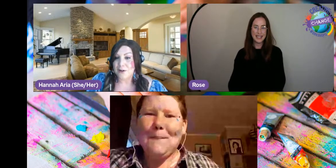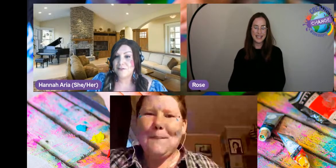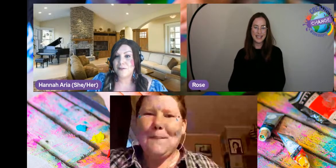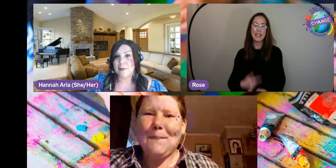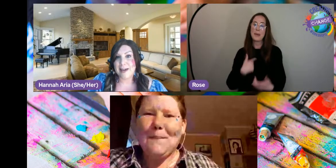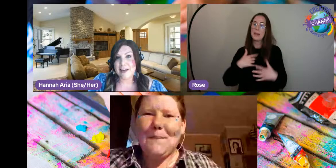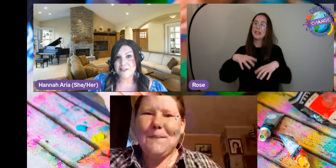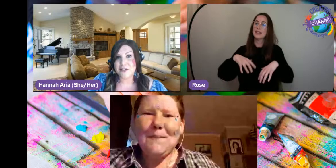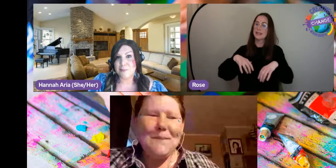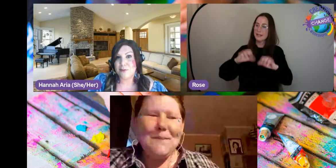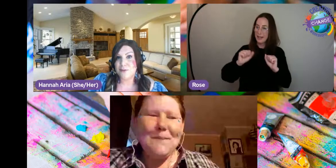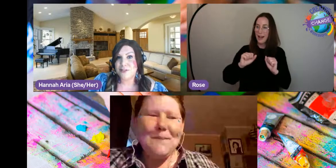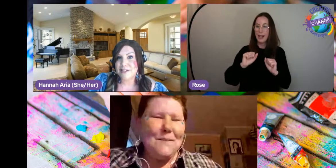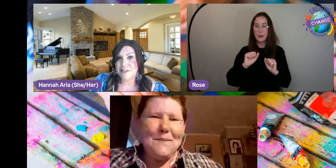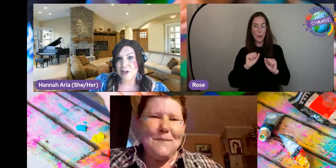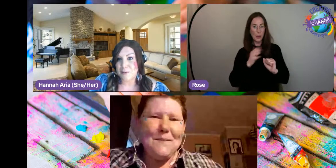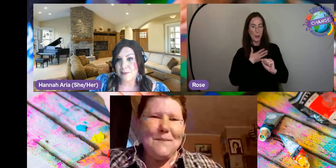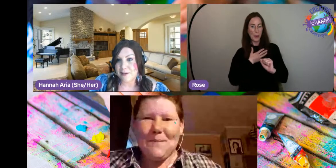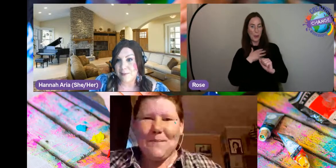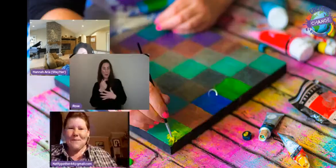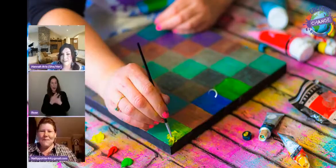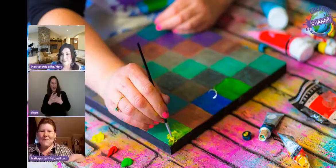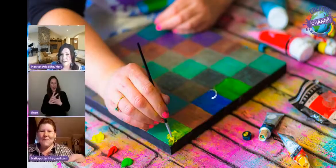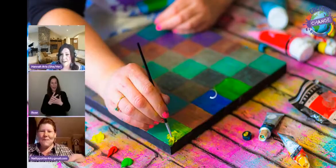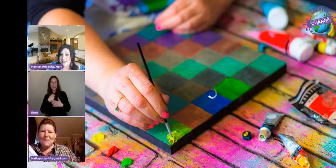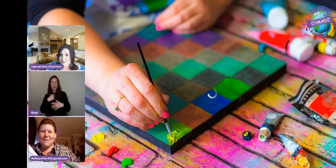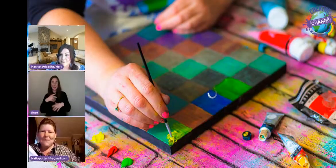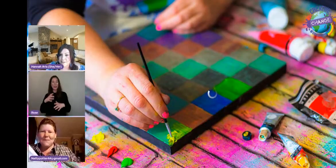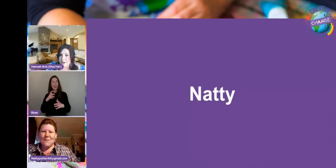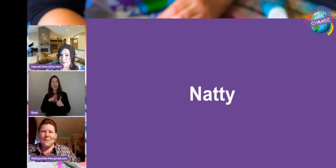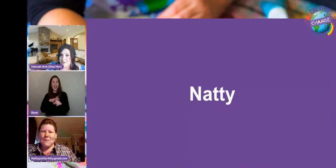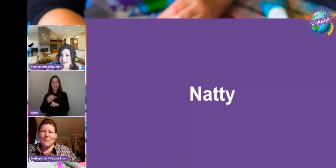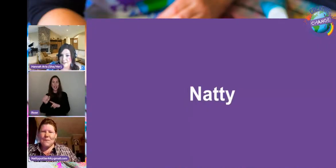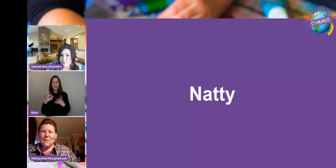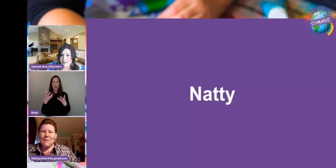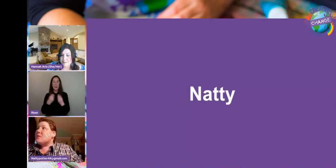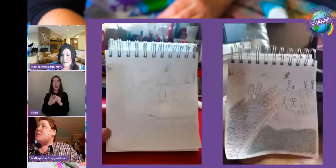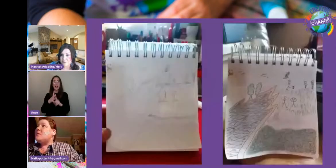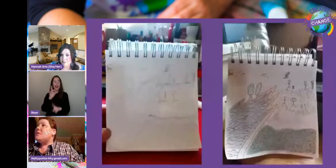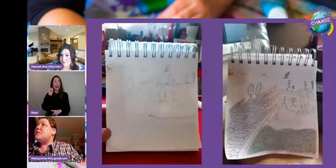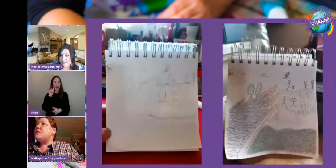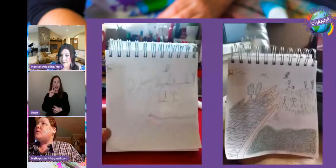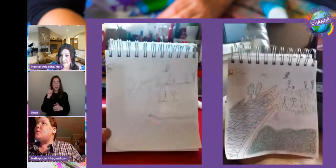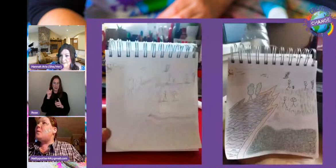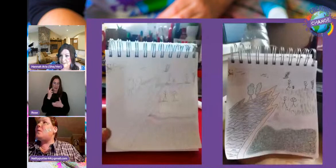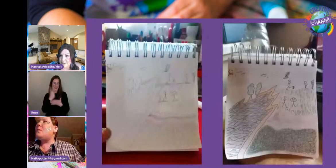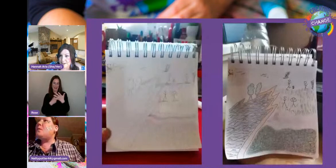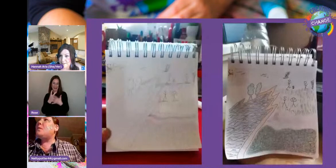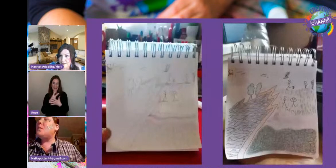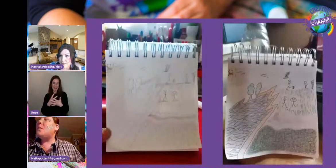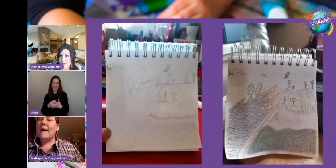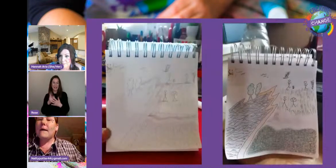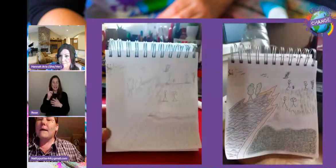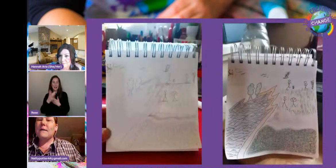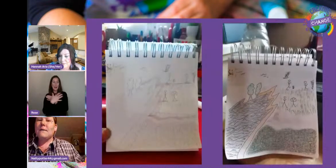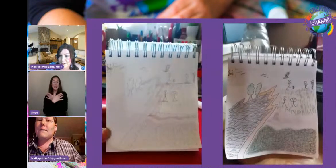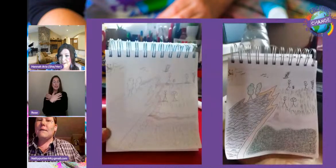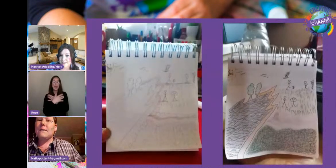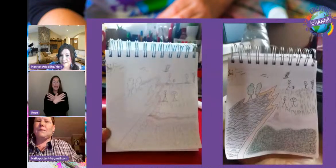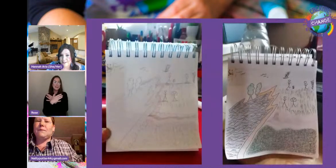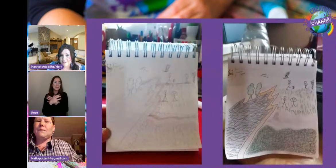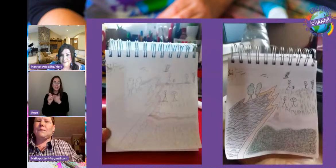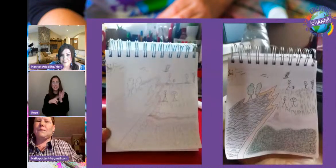to start off by catching up with your sticktopia bits. So Jasmine, the magical fairy, is going to get them up.